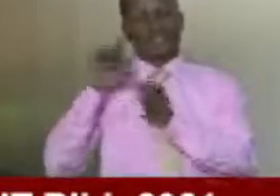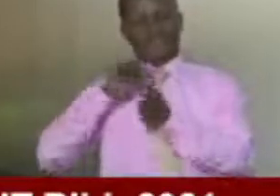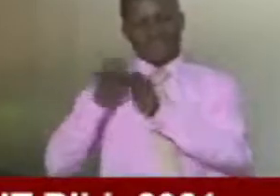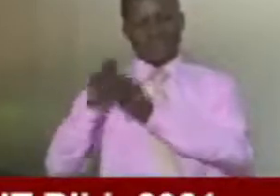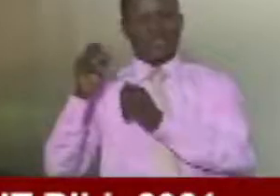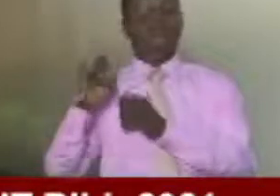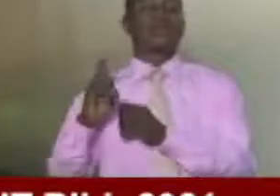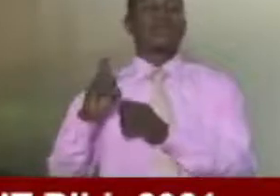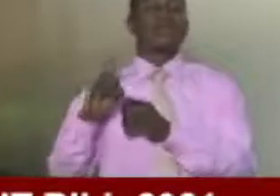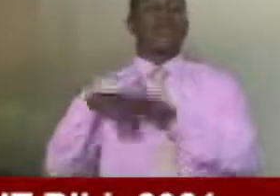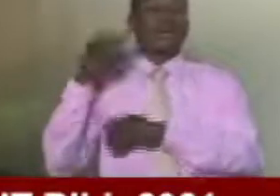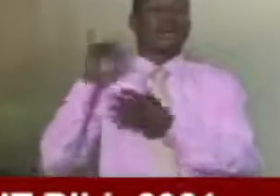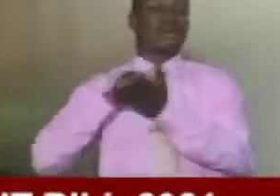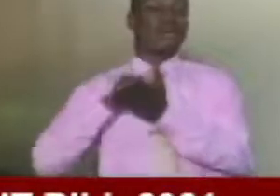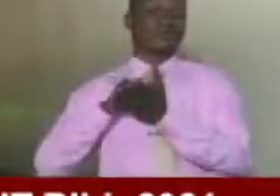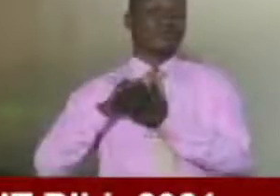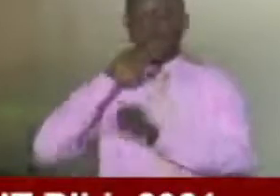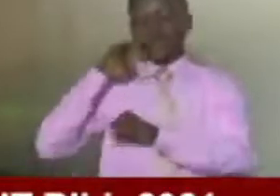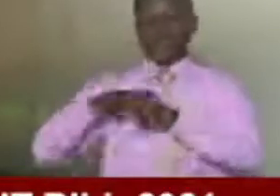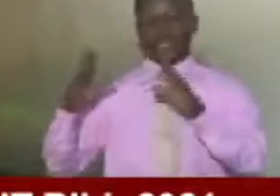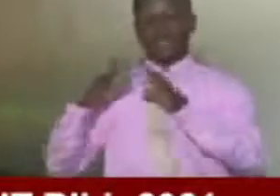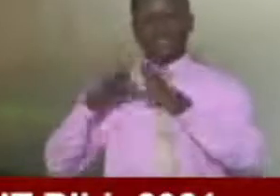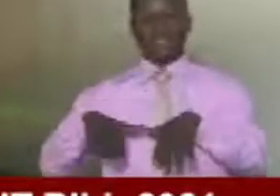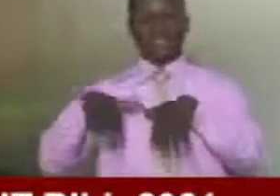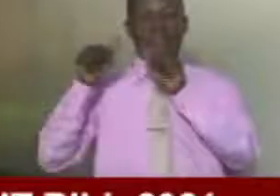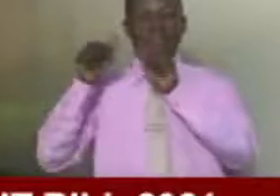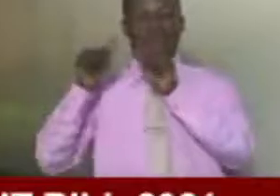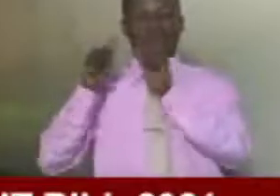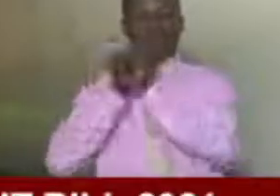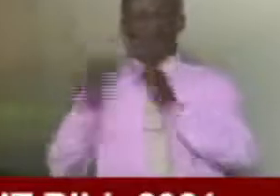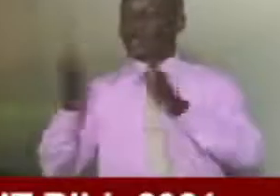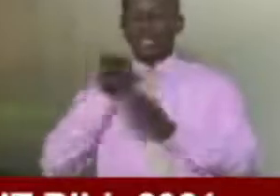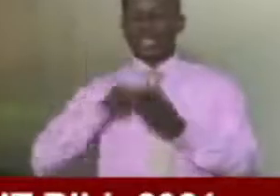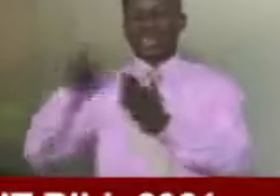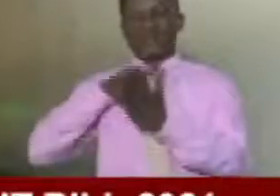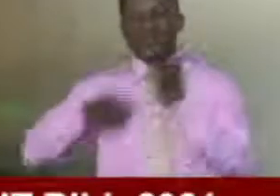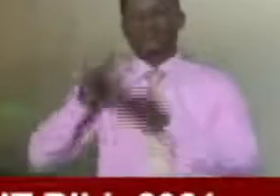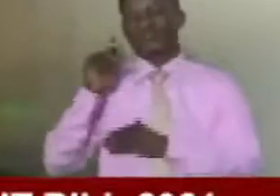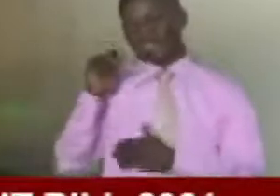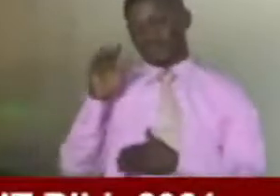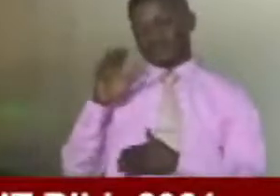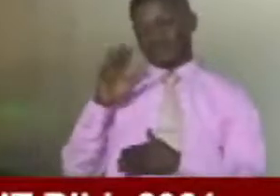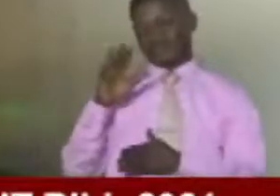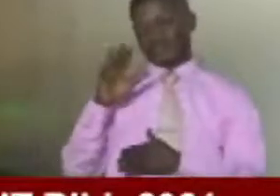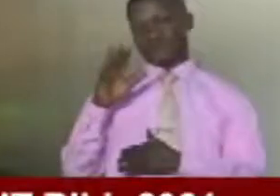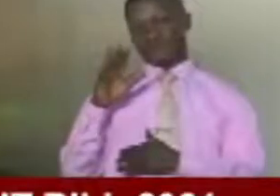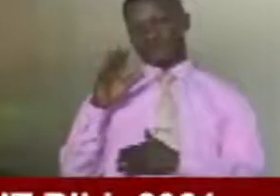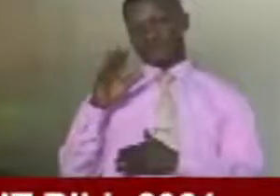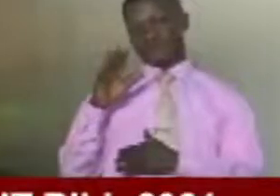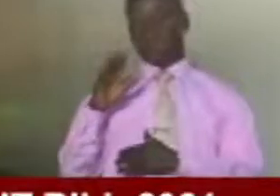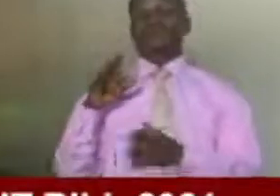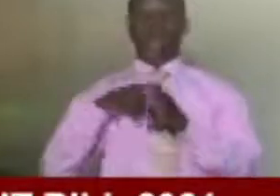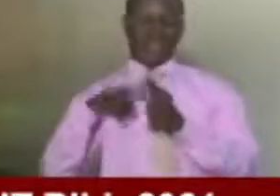of these, the National Assembly adopted, without any correction, 25. And then it